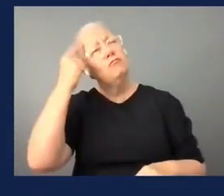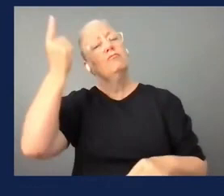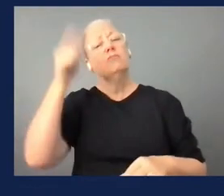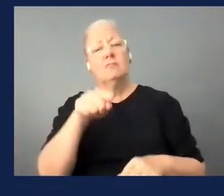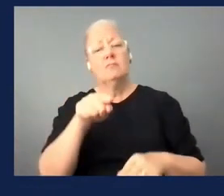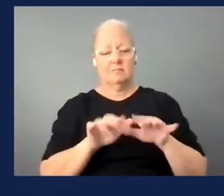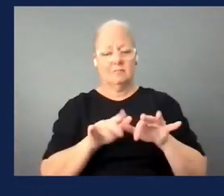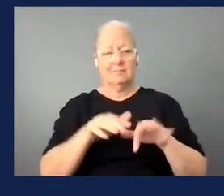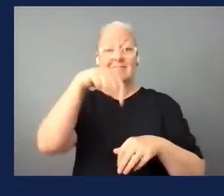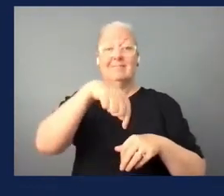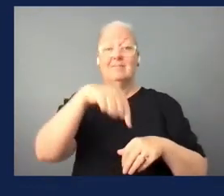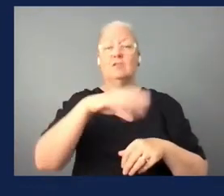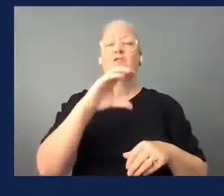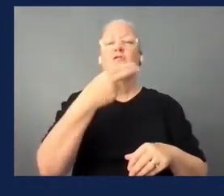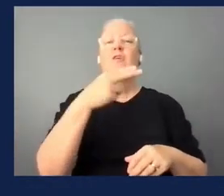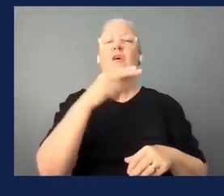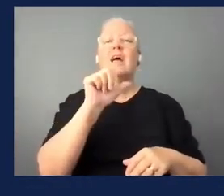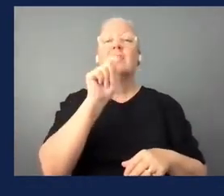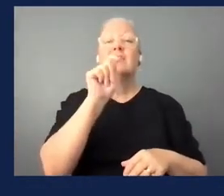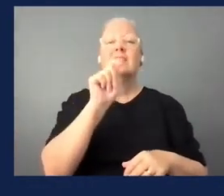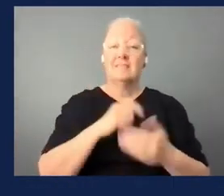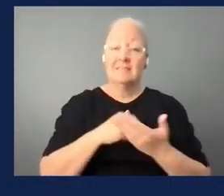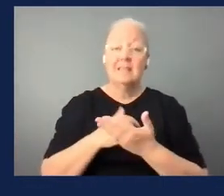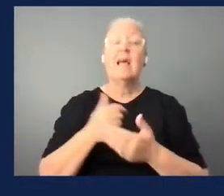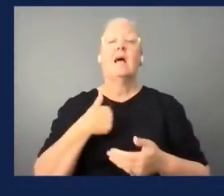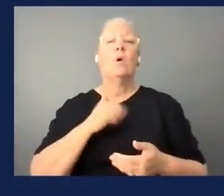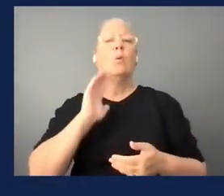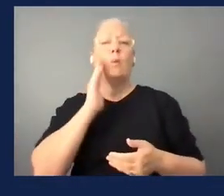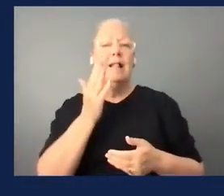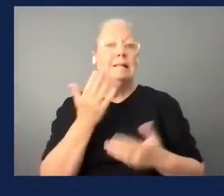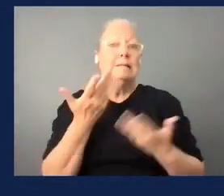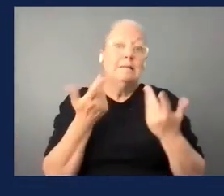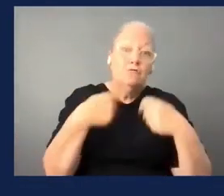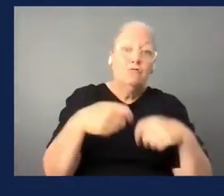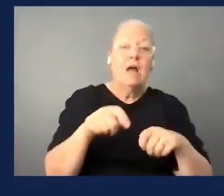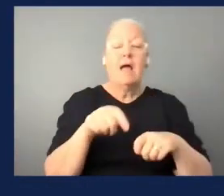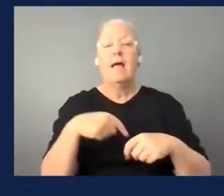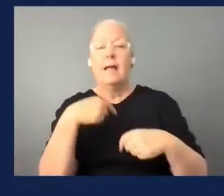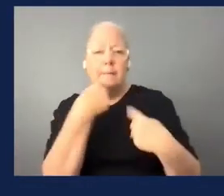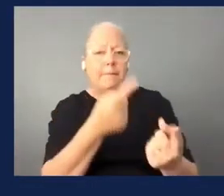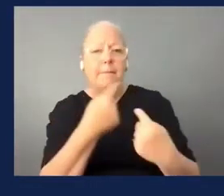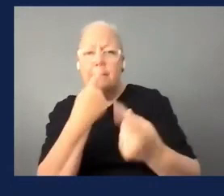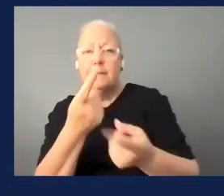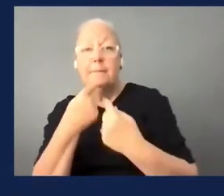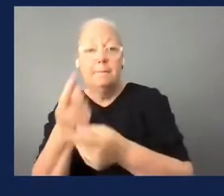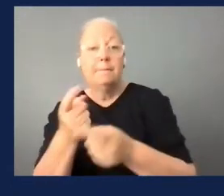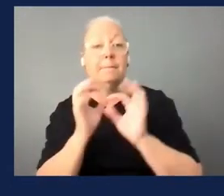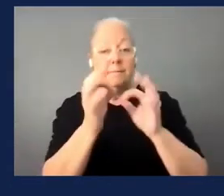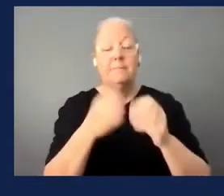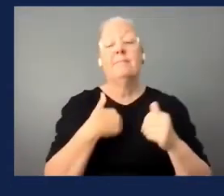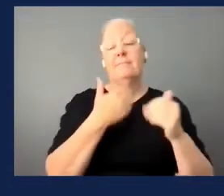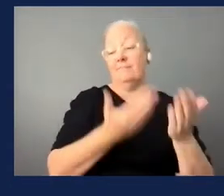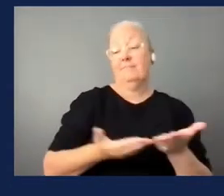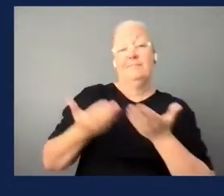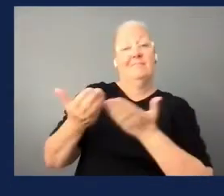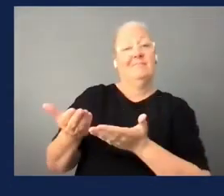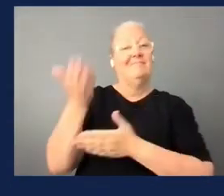do our best to answer as many of them as possible. So without further ado, I'm going to hand over to our first presenter.